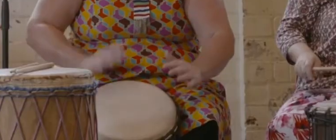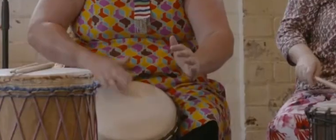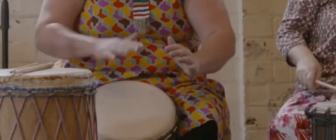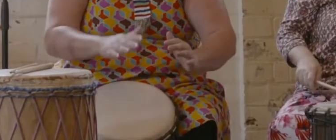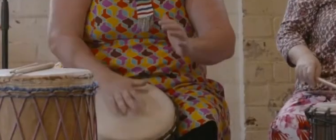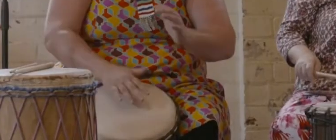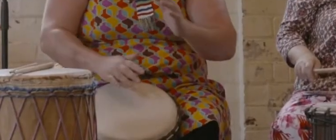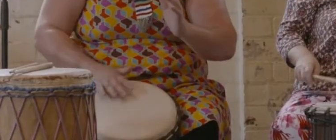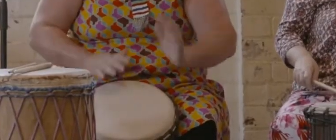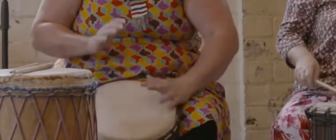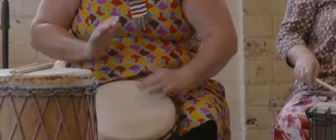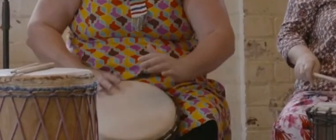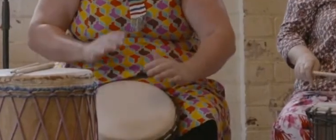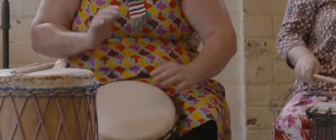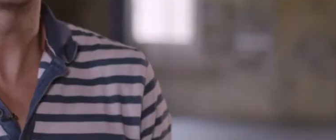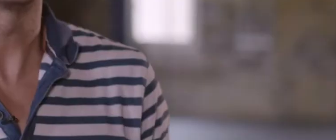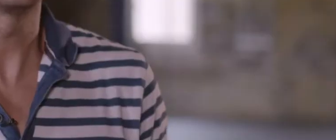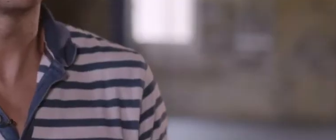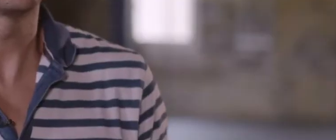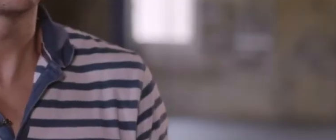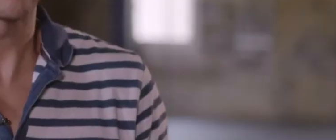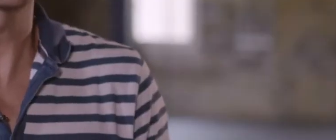the early organisations who